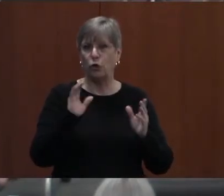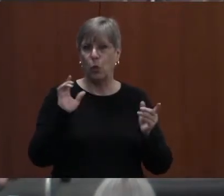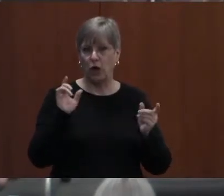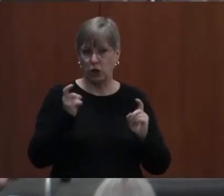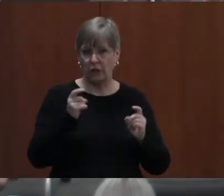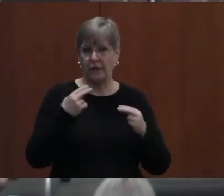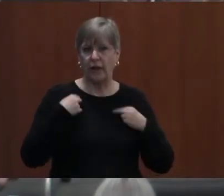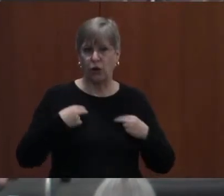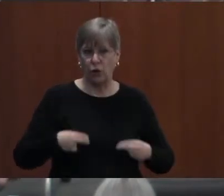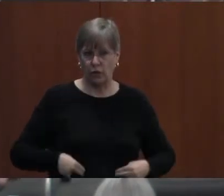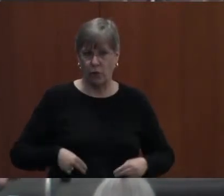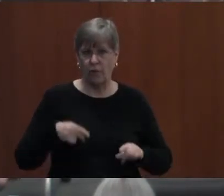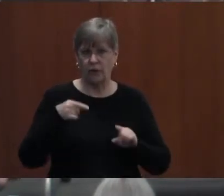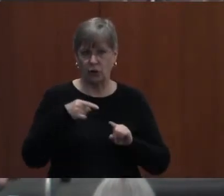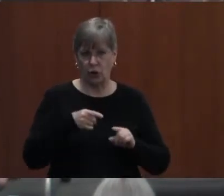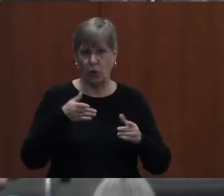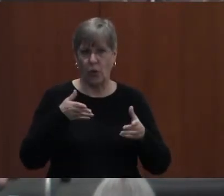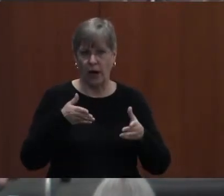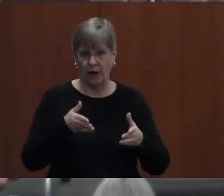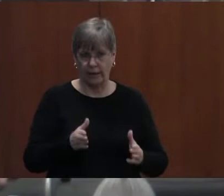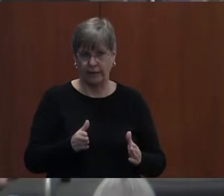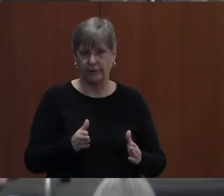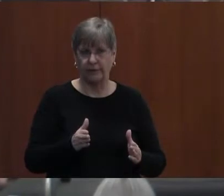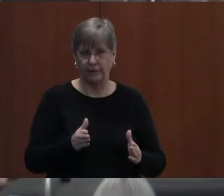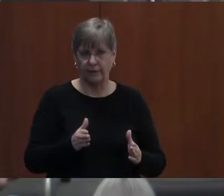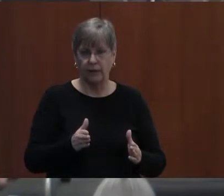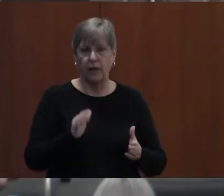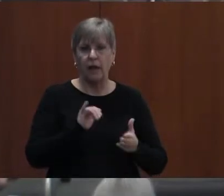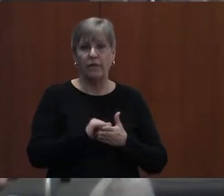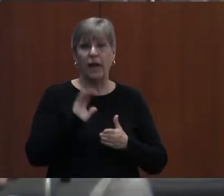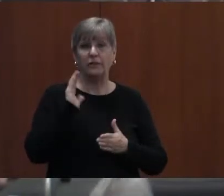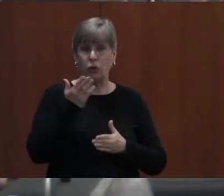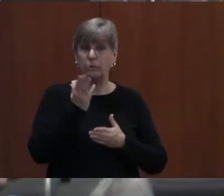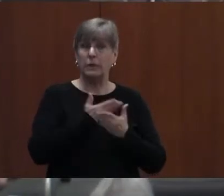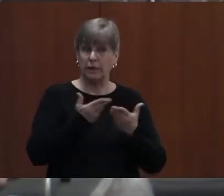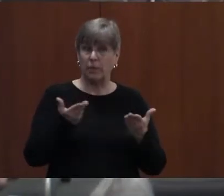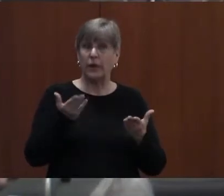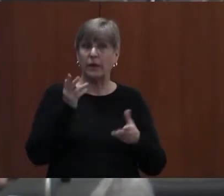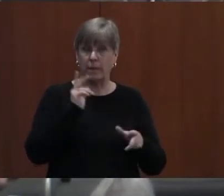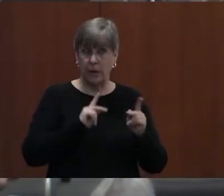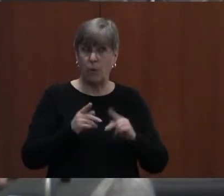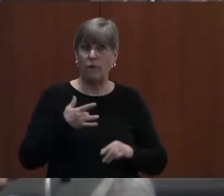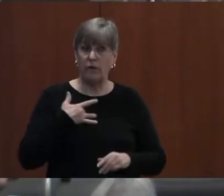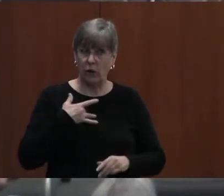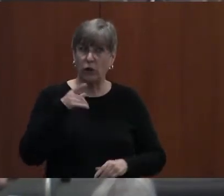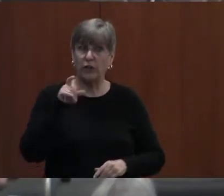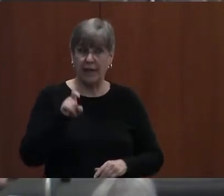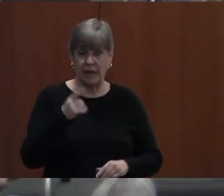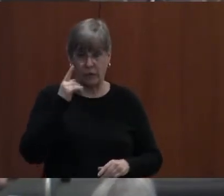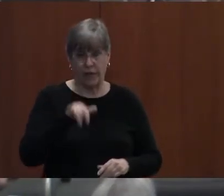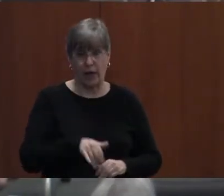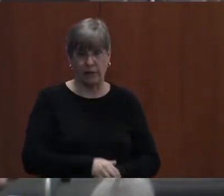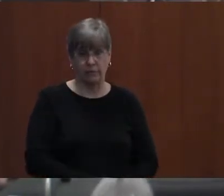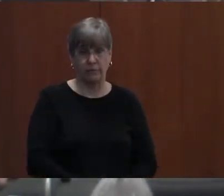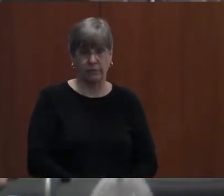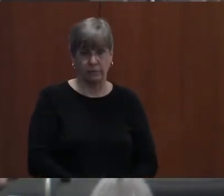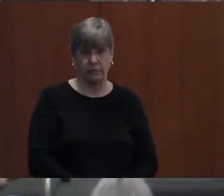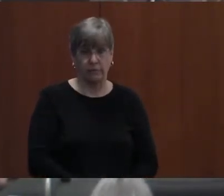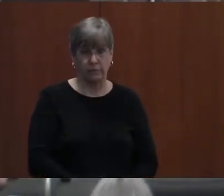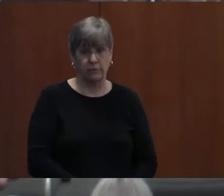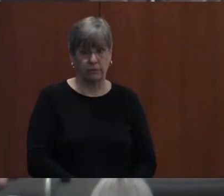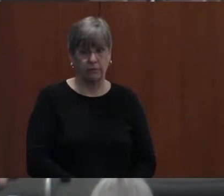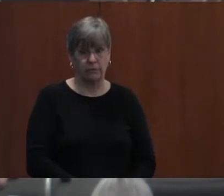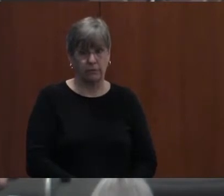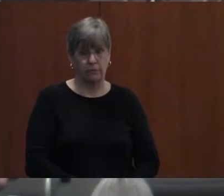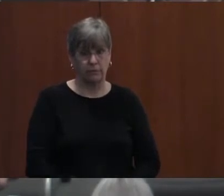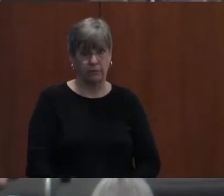adjust the uniform in certain ways. And that seems to be something that people feel there is a need for. Speaking